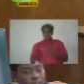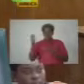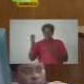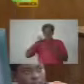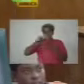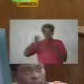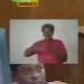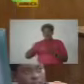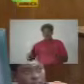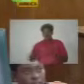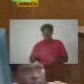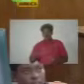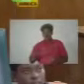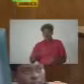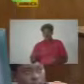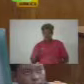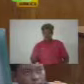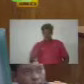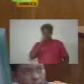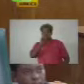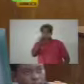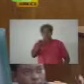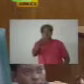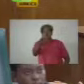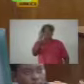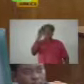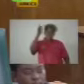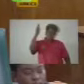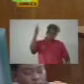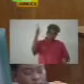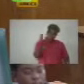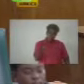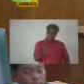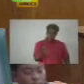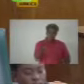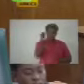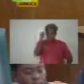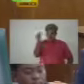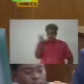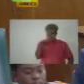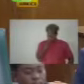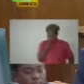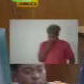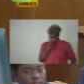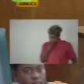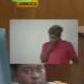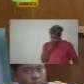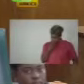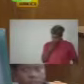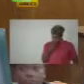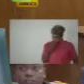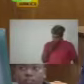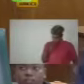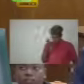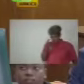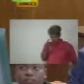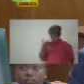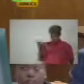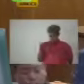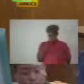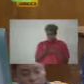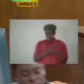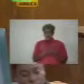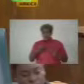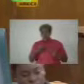result is not the essence of an idea. I can put it to you that